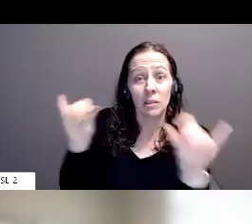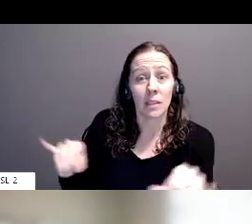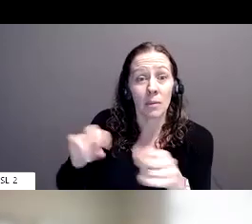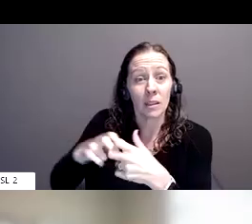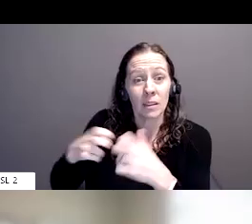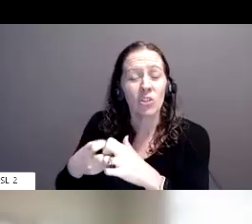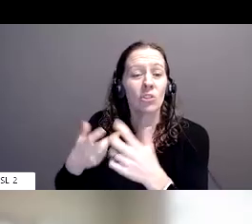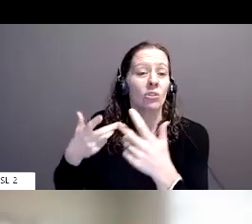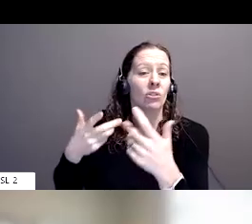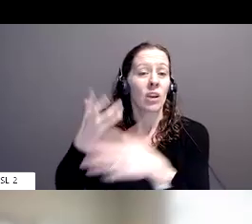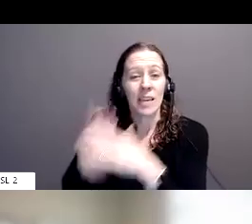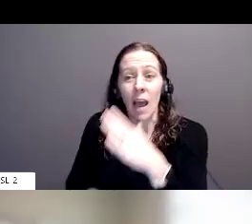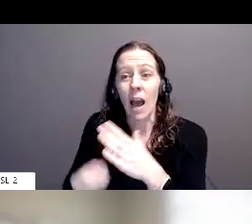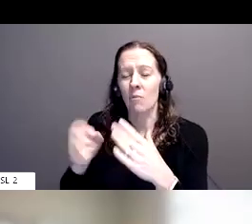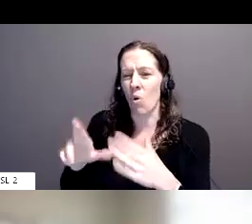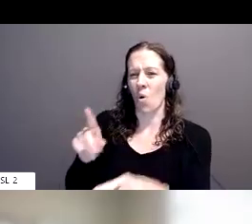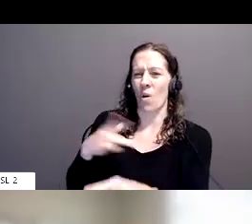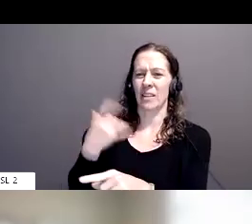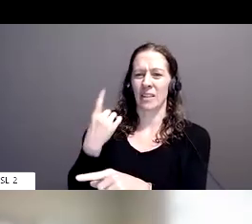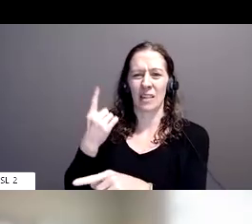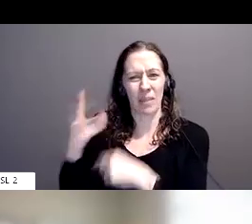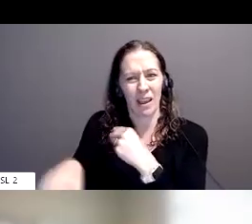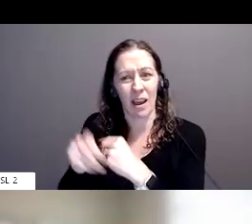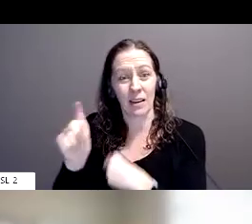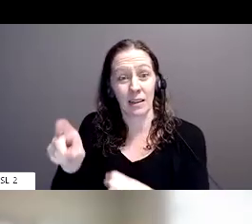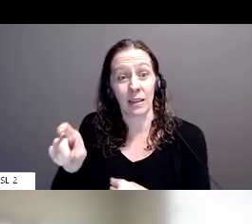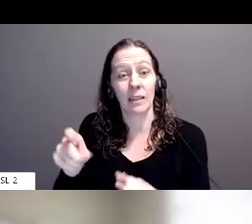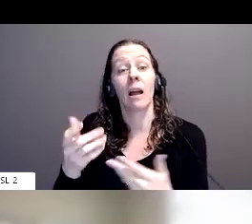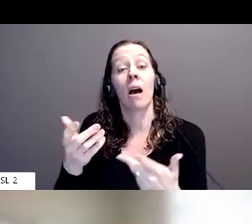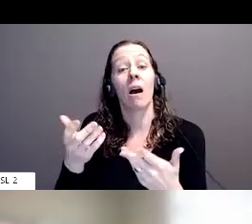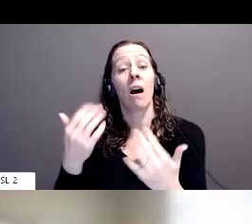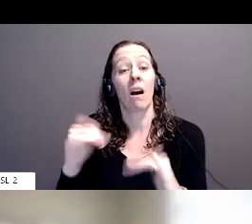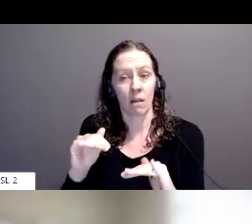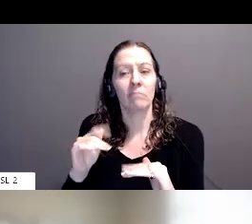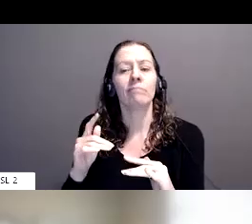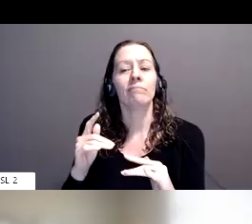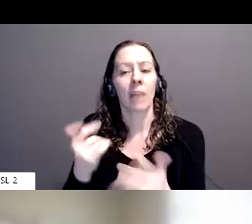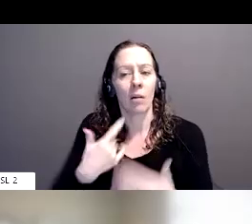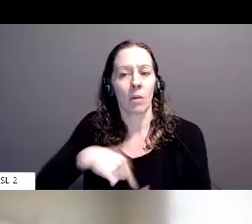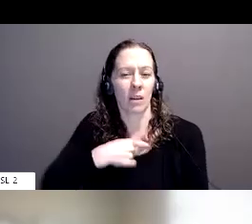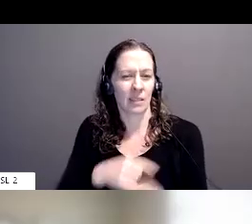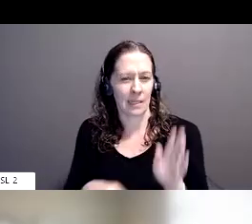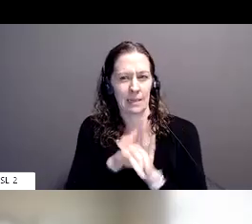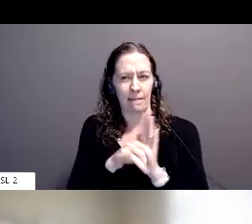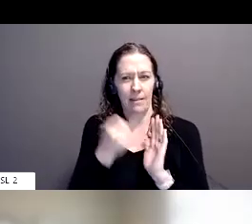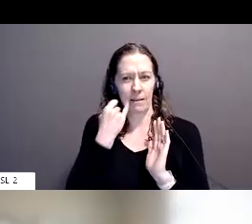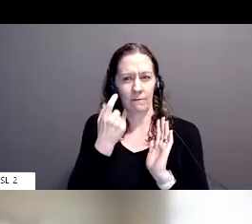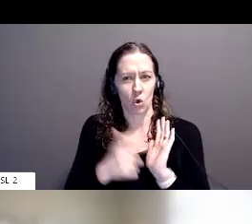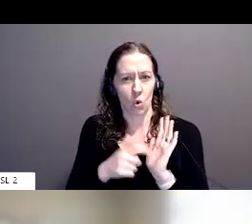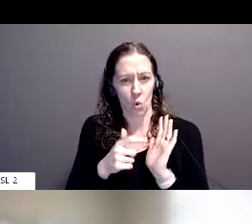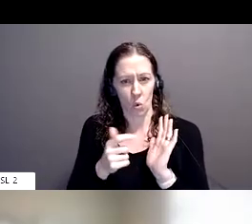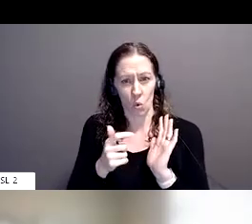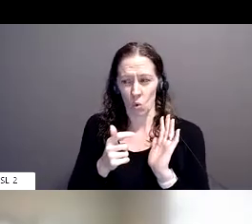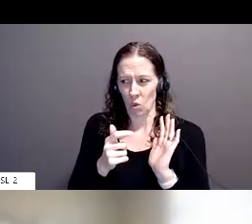cases. And then also to take that overall view, identifying trends, risk factors, and patterns from the